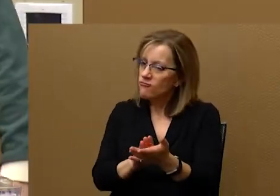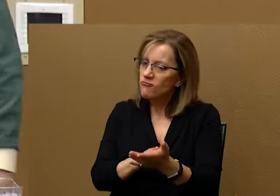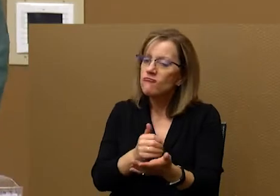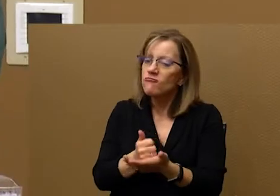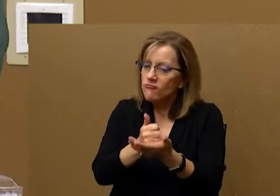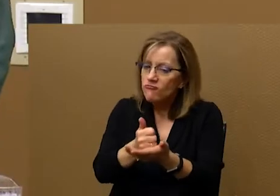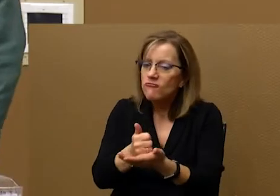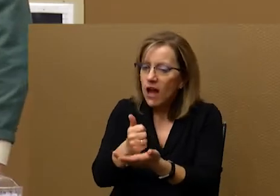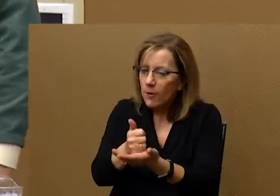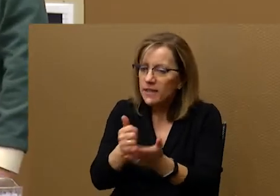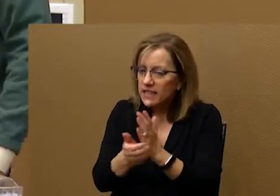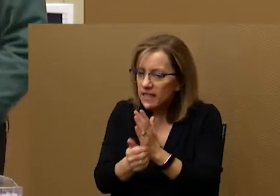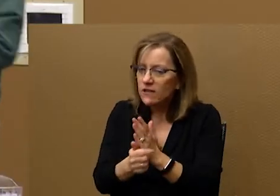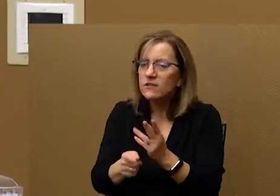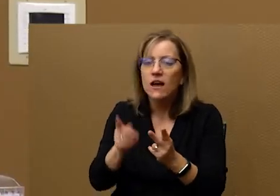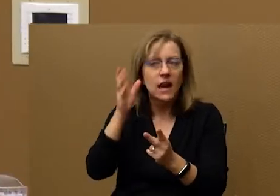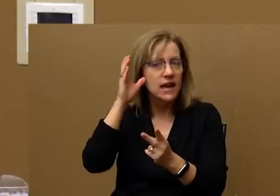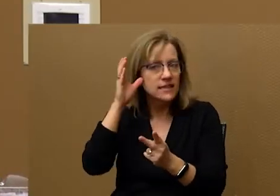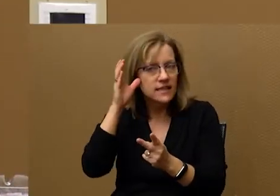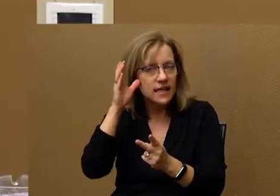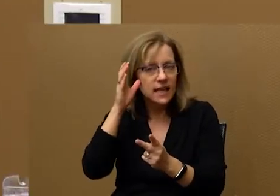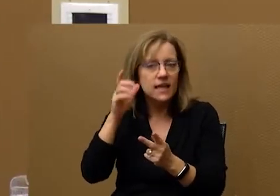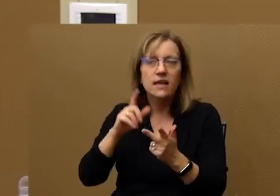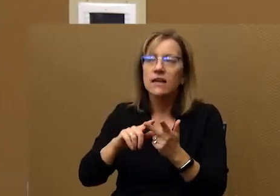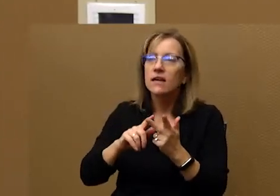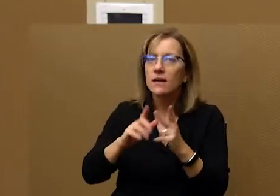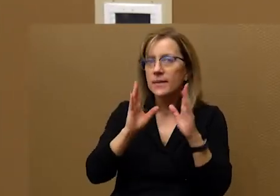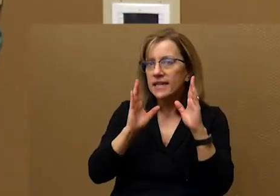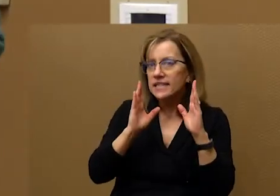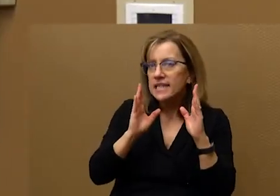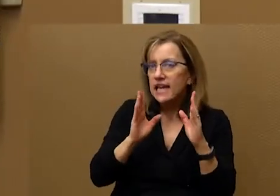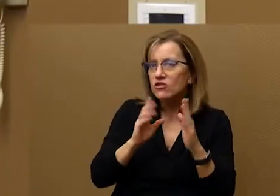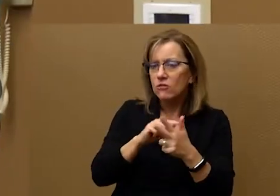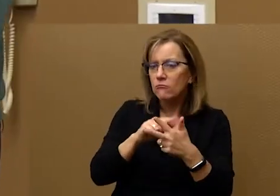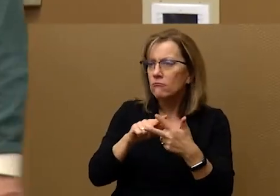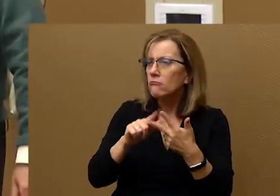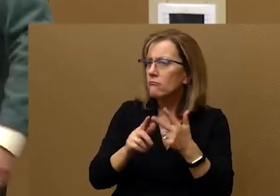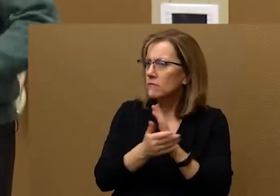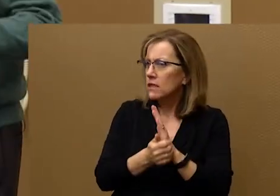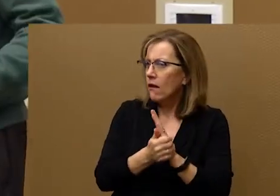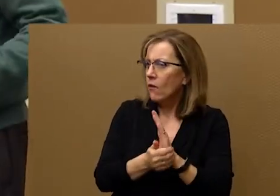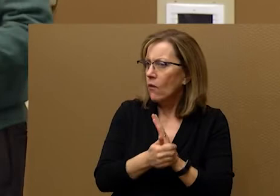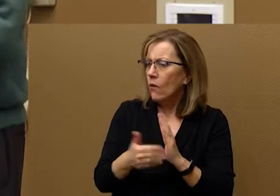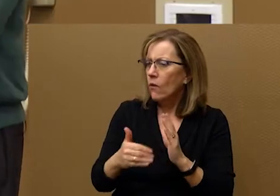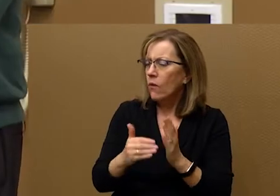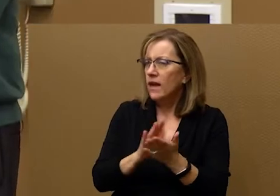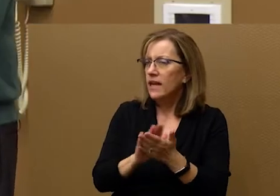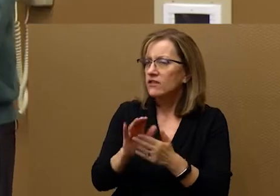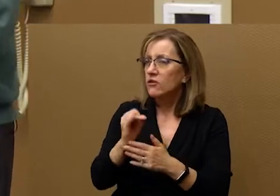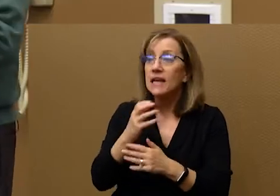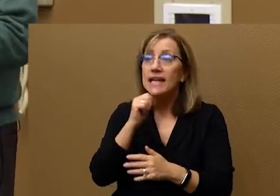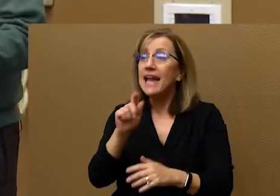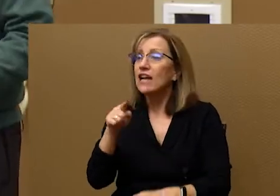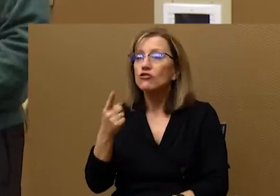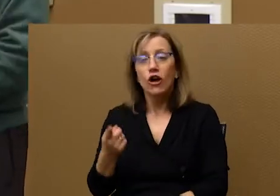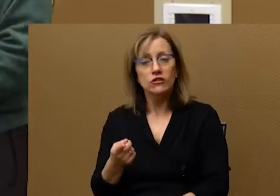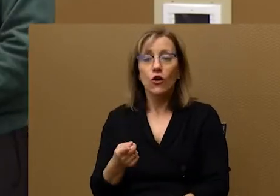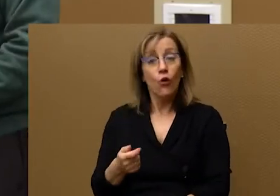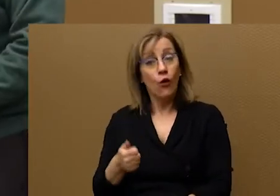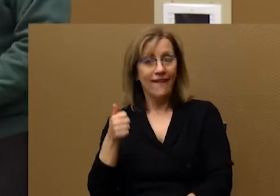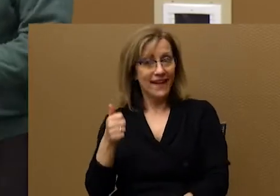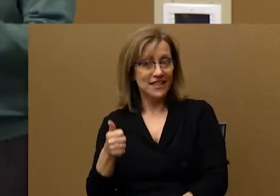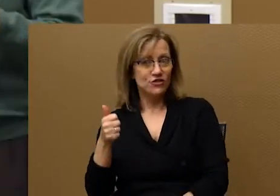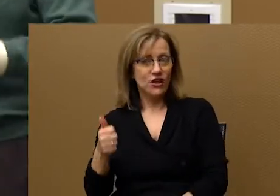skills, you were listening skills, you were using paying attention to skills. Really nice job. But naming, not just nice job, naming the